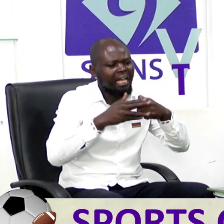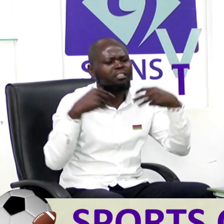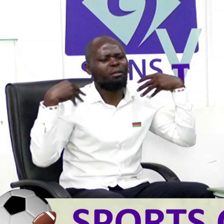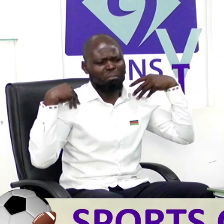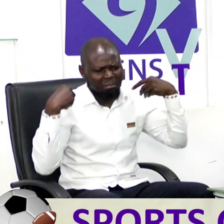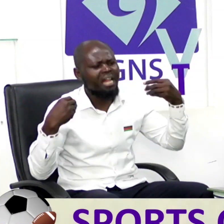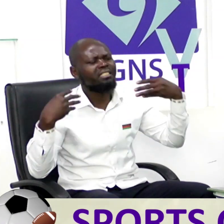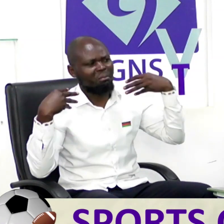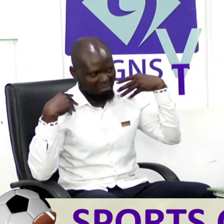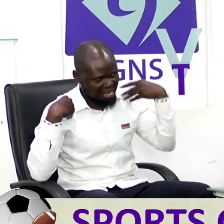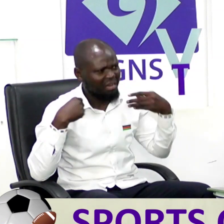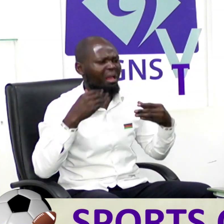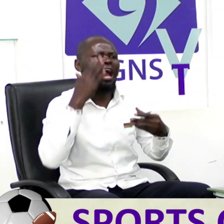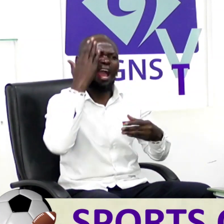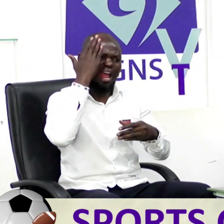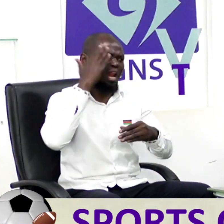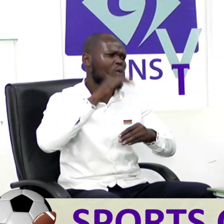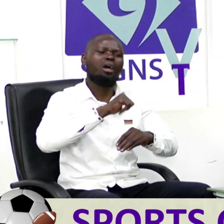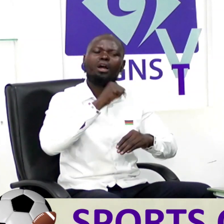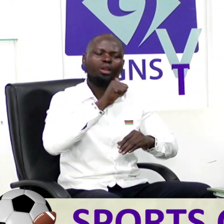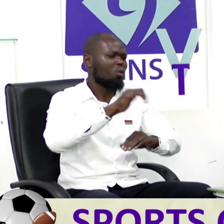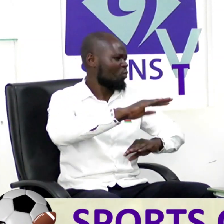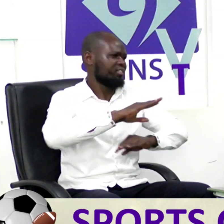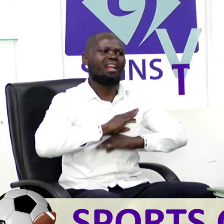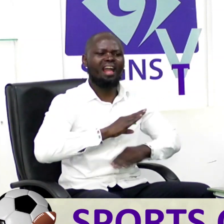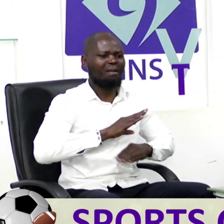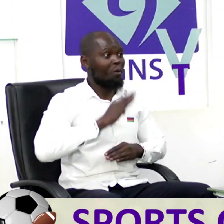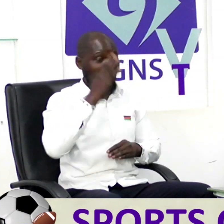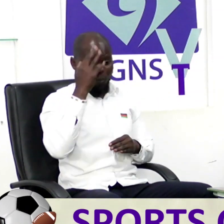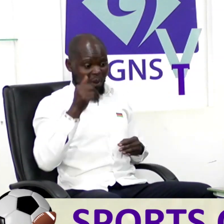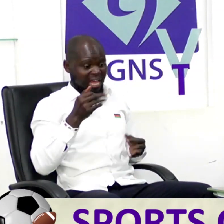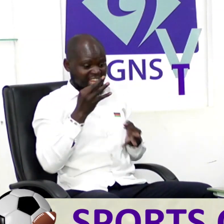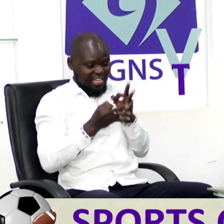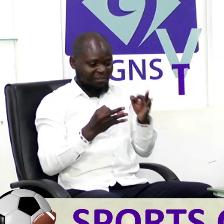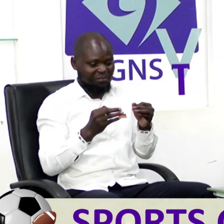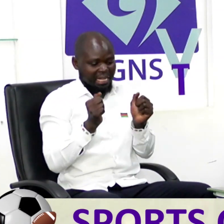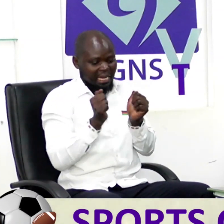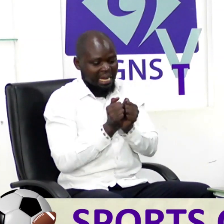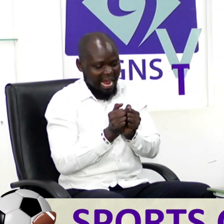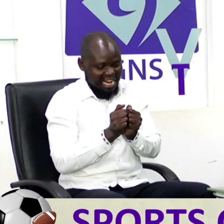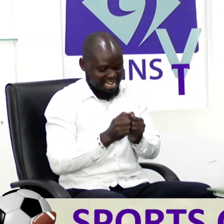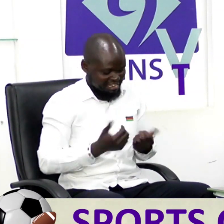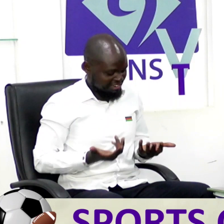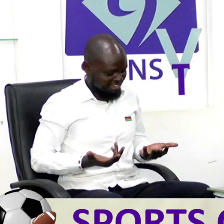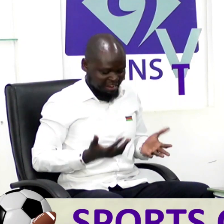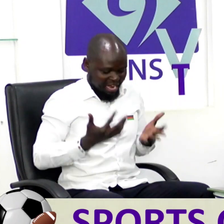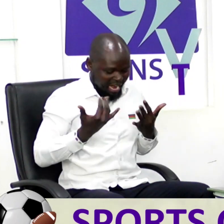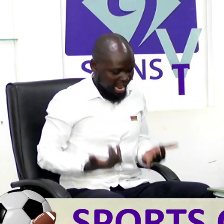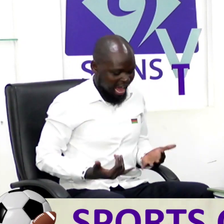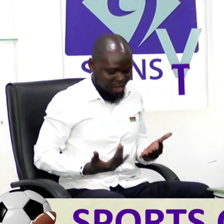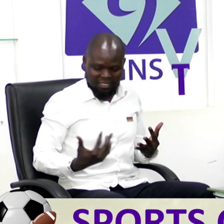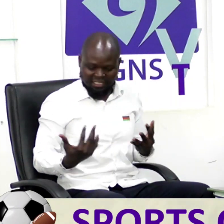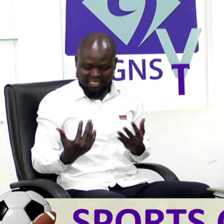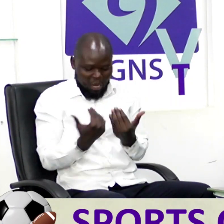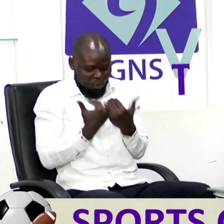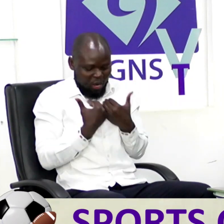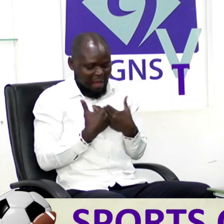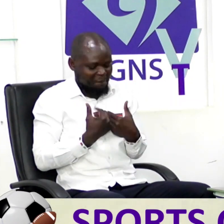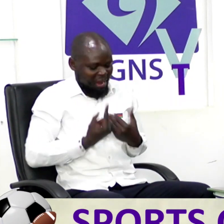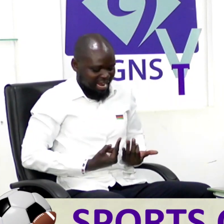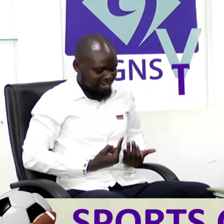well with 9 people or 10 people, I know they can really take up the game. If there are 10